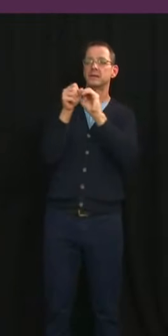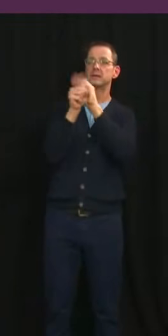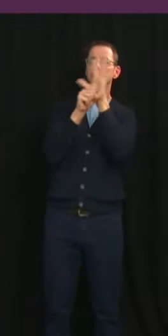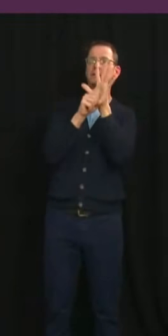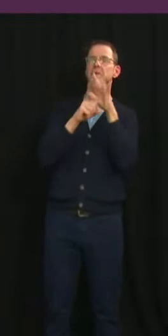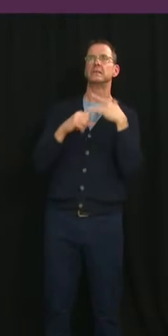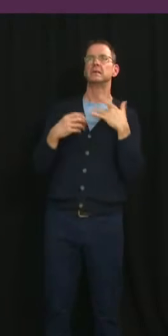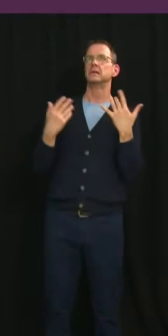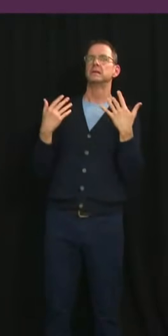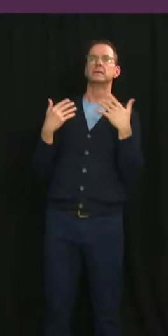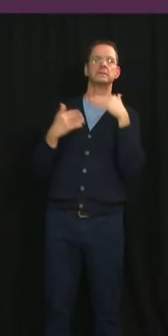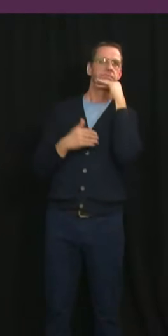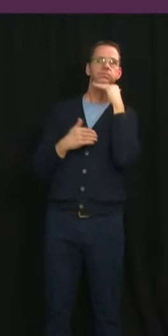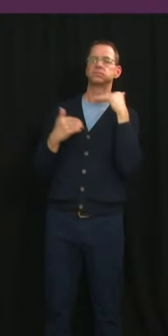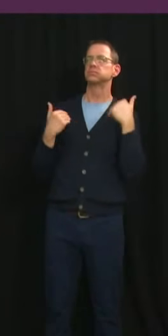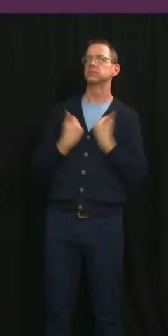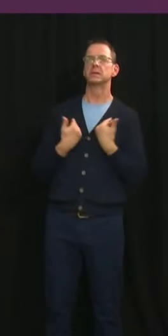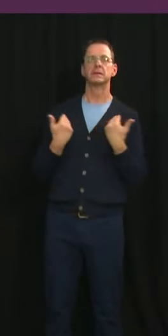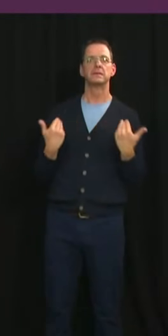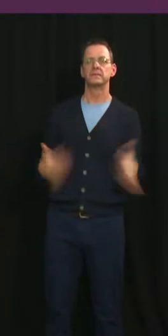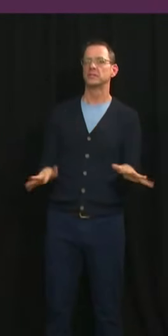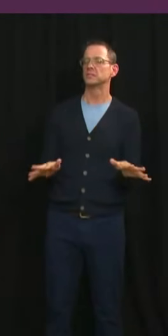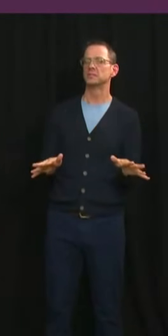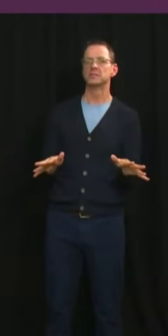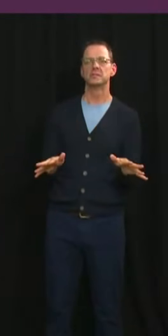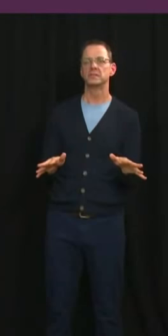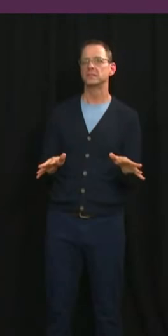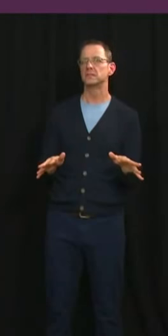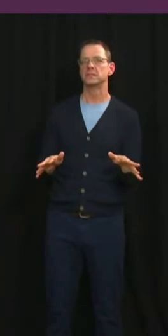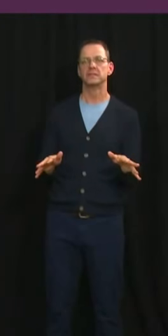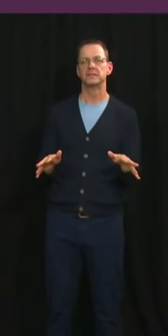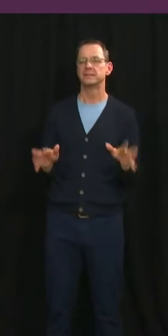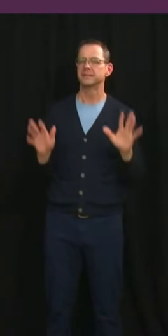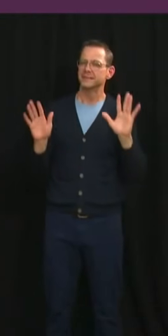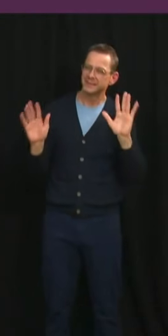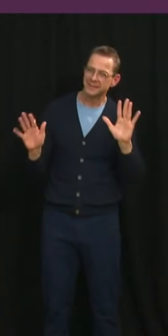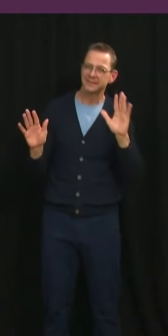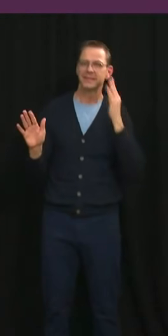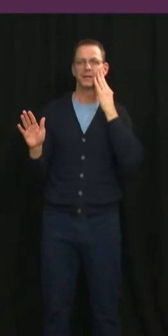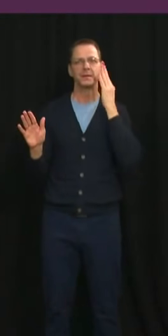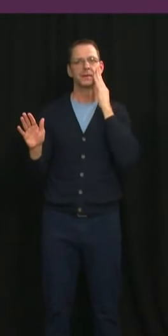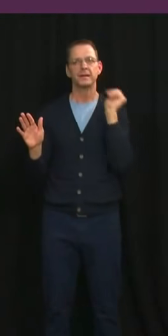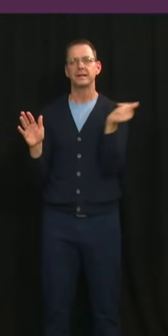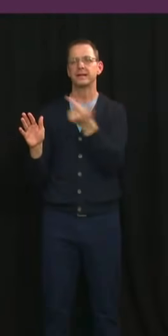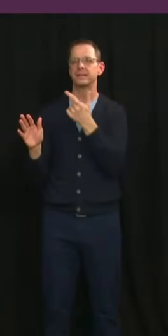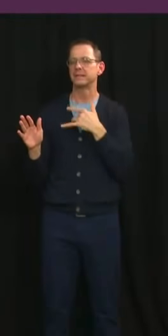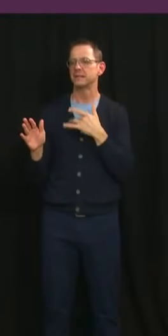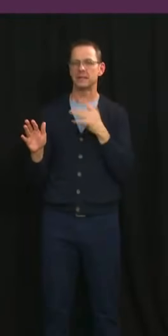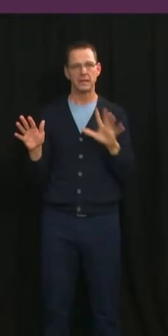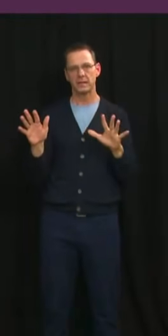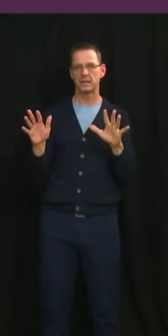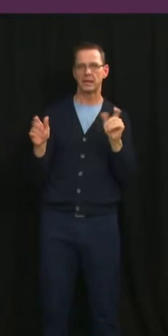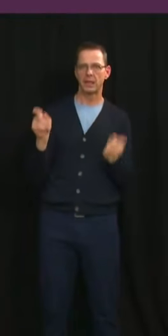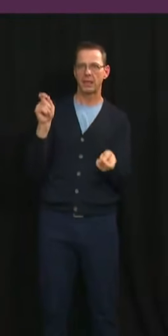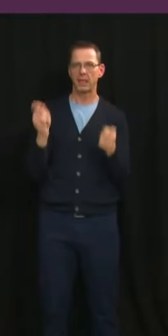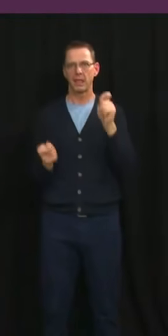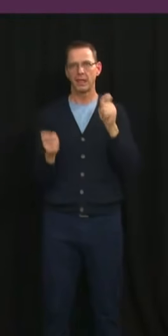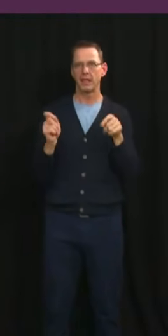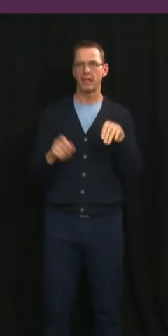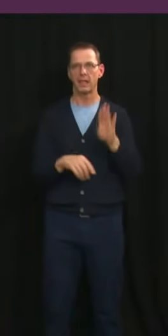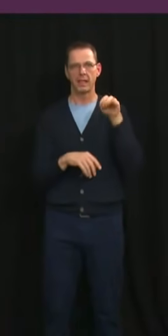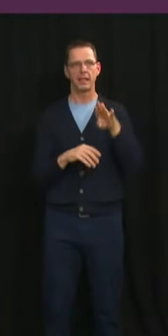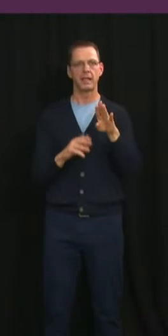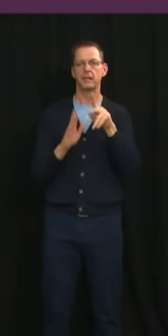and just so much are so tired of the uncertainty of the changes in policy of the various waves of the